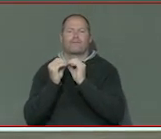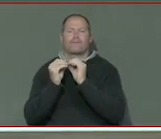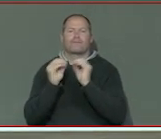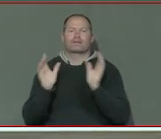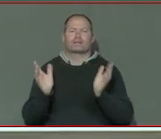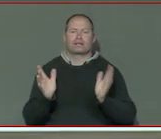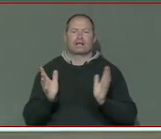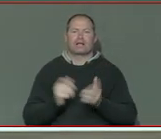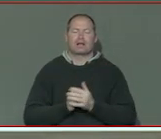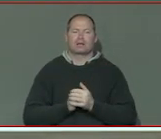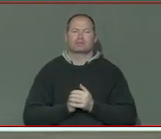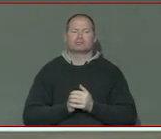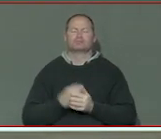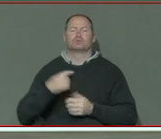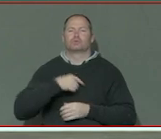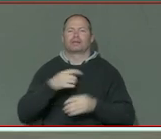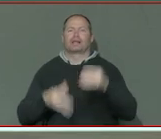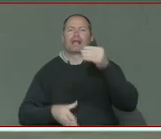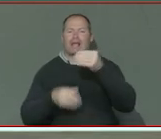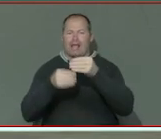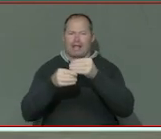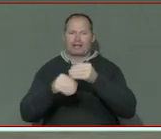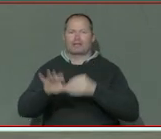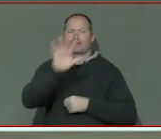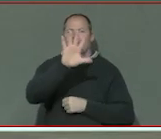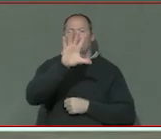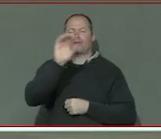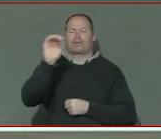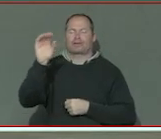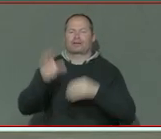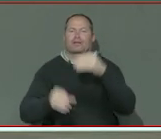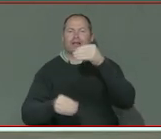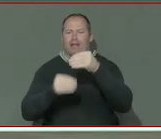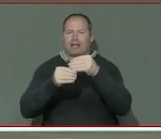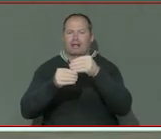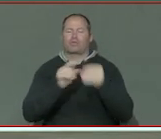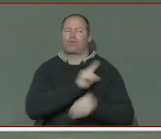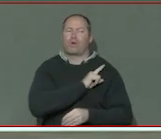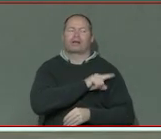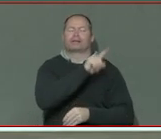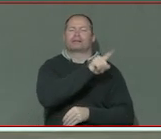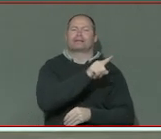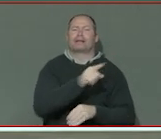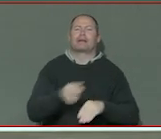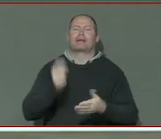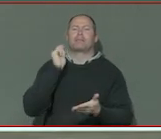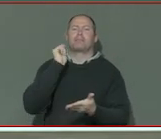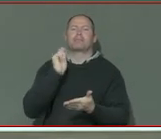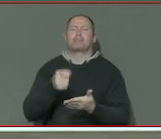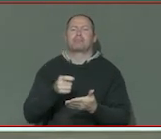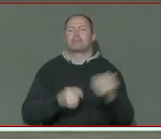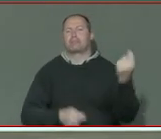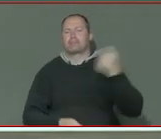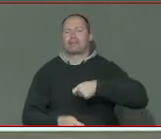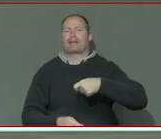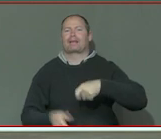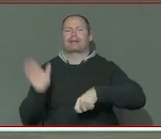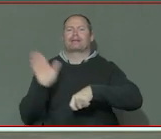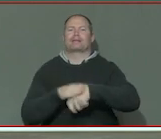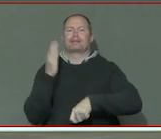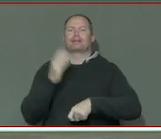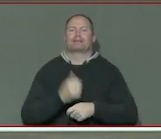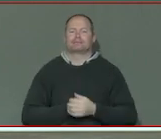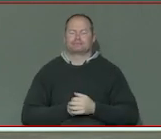will add the 500 Rand to our balance. We will add the 500 Rand to our balance.